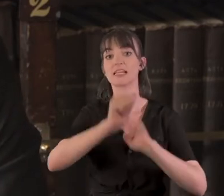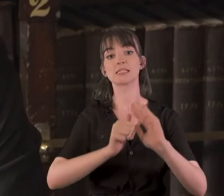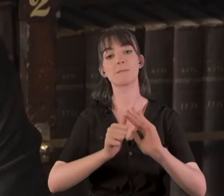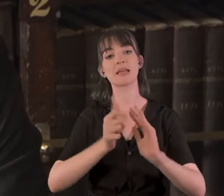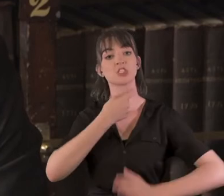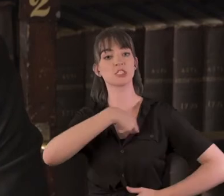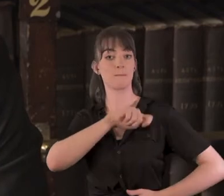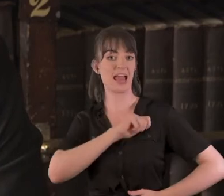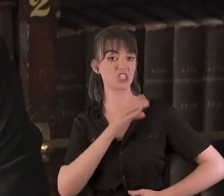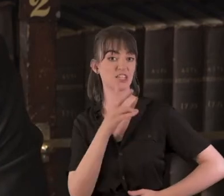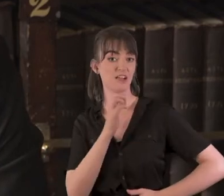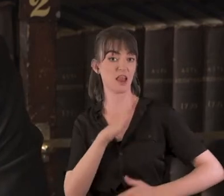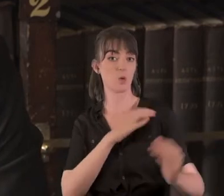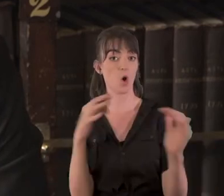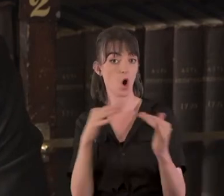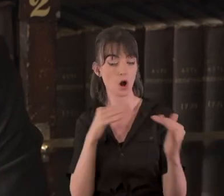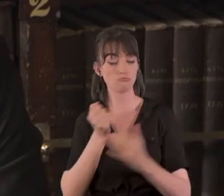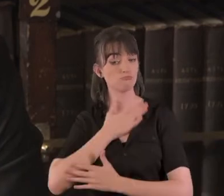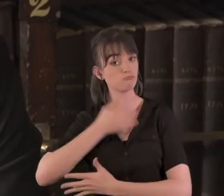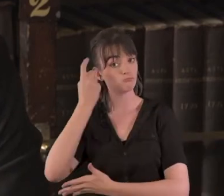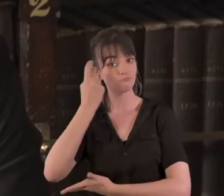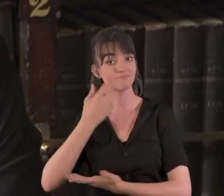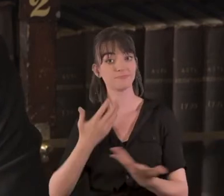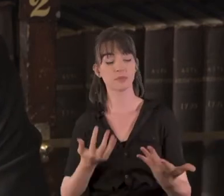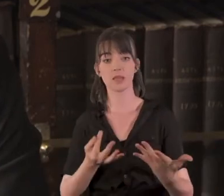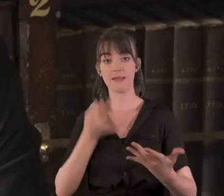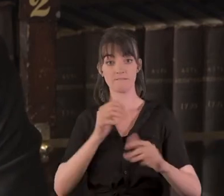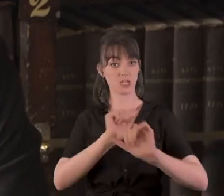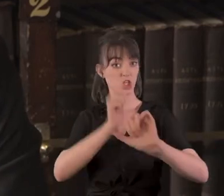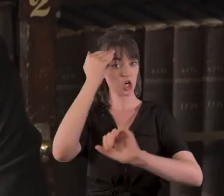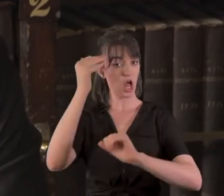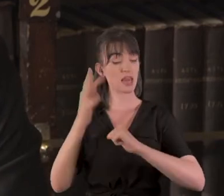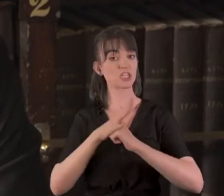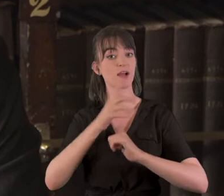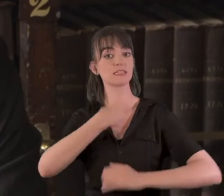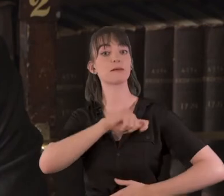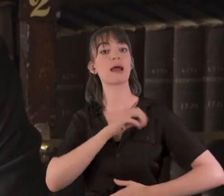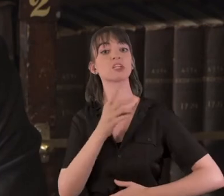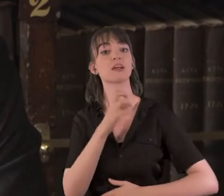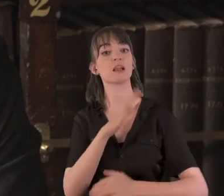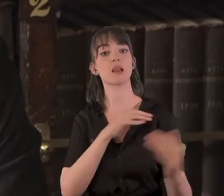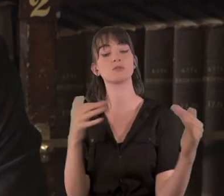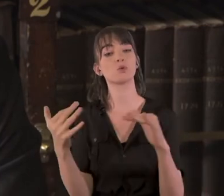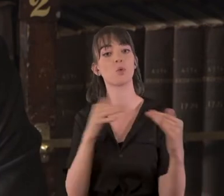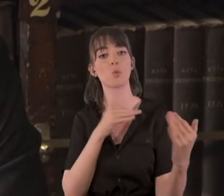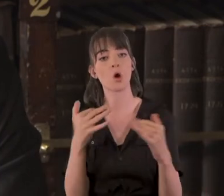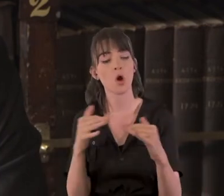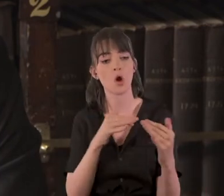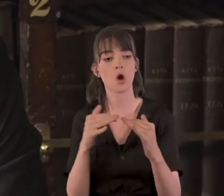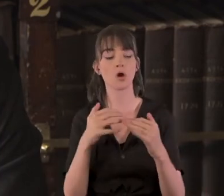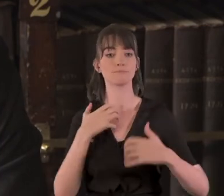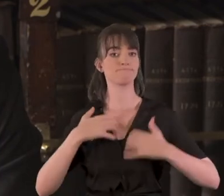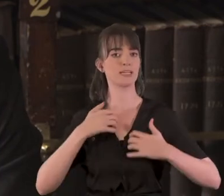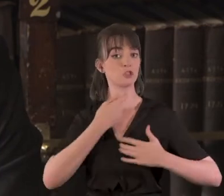Civil War, and just wondering if your knowledge of that period, the Spanish Civil War, and sort of interest in